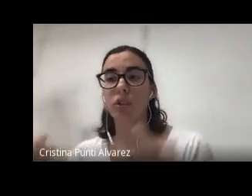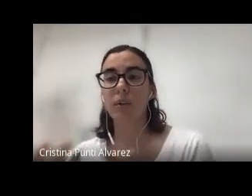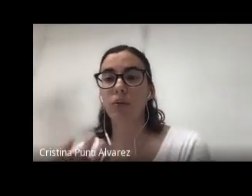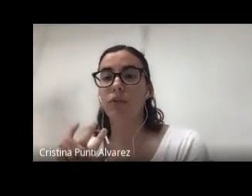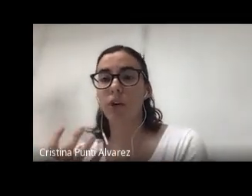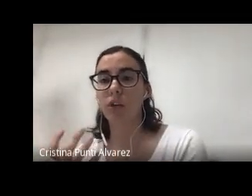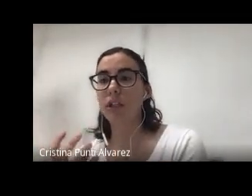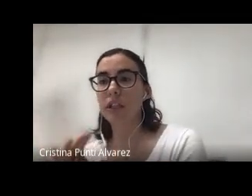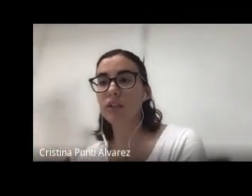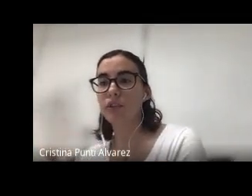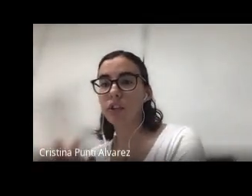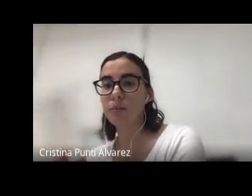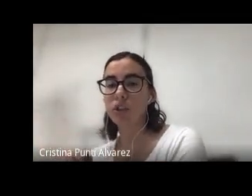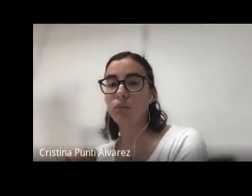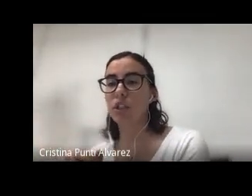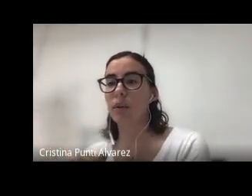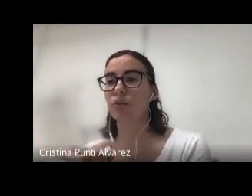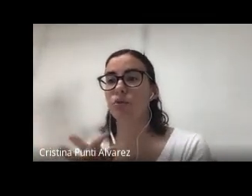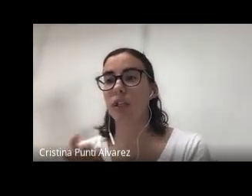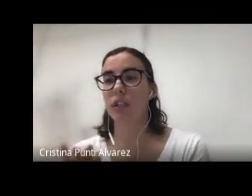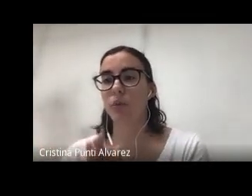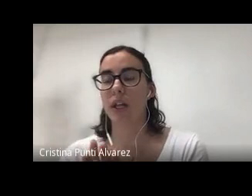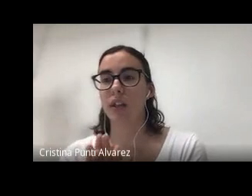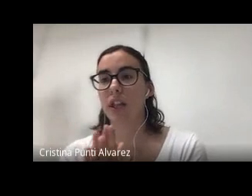The total amount of money needed for this project was about